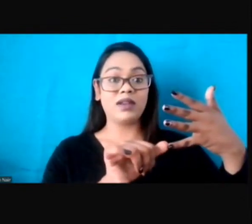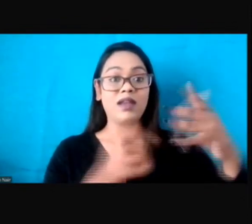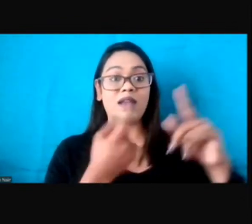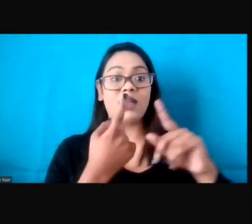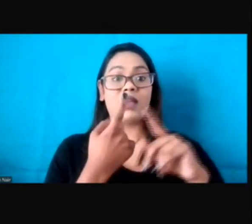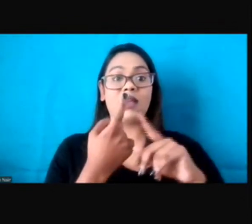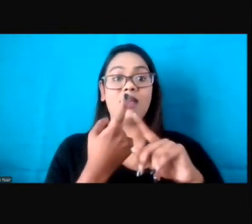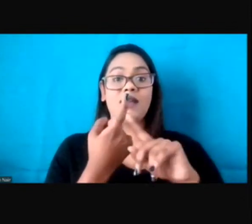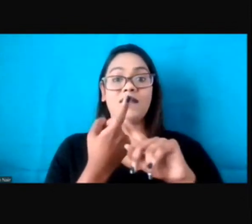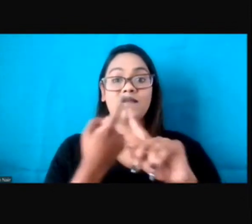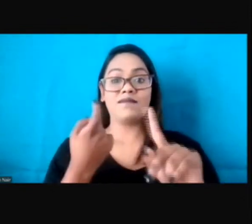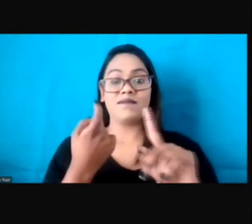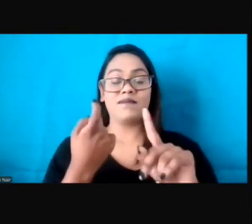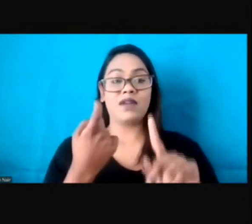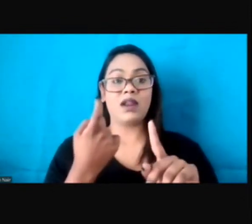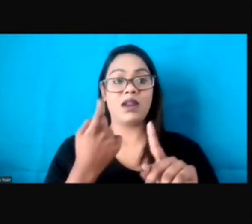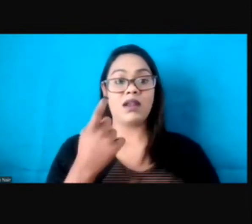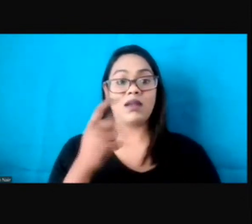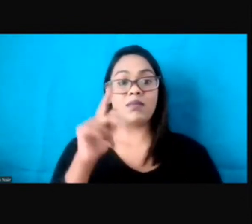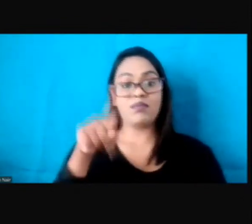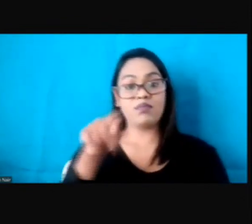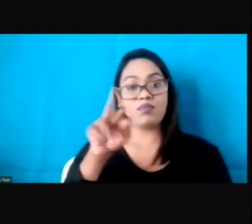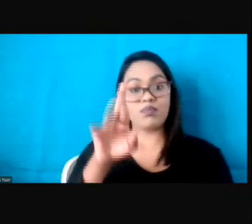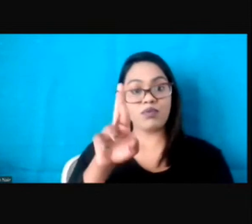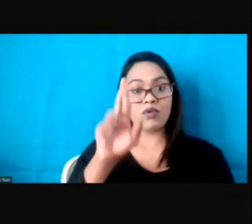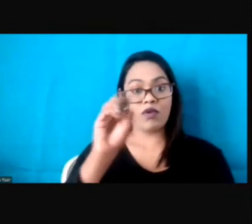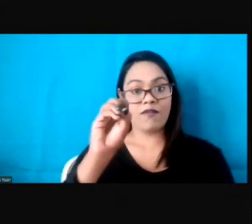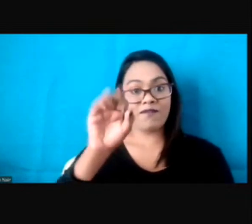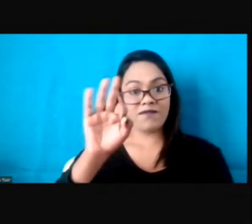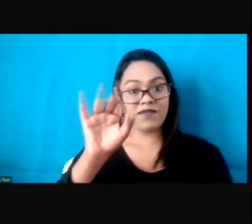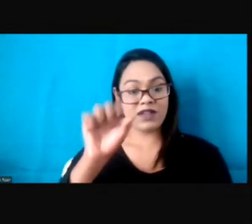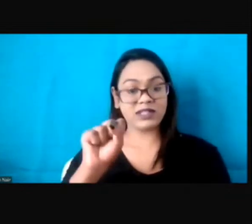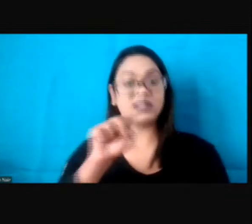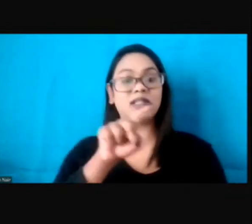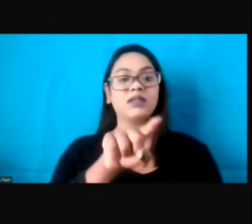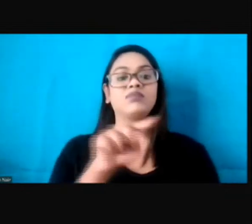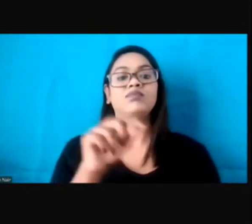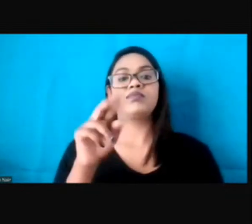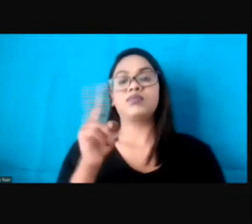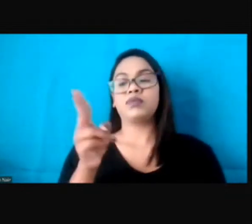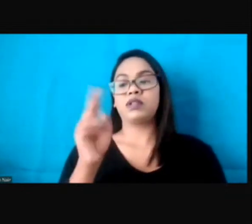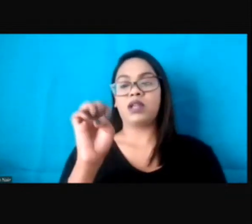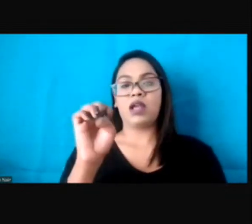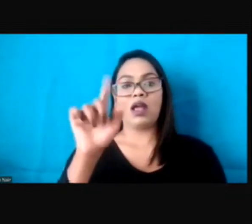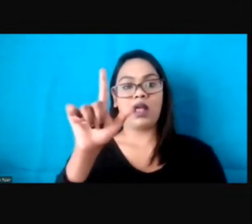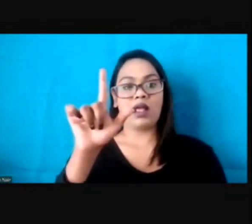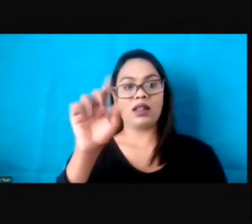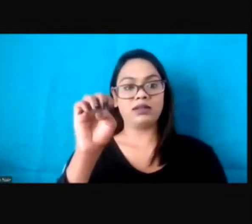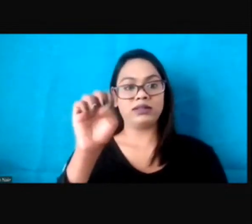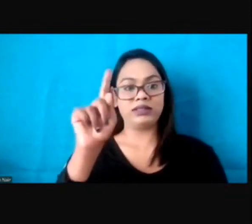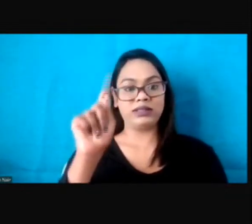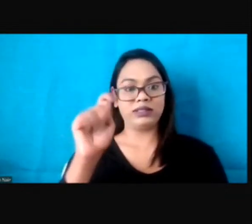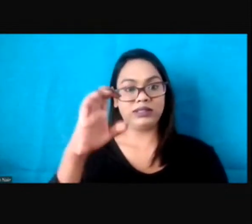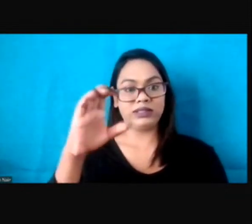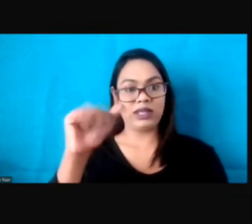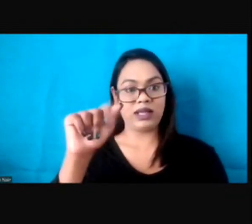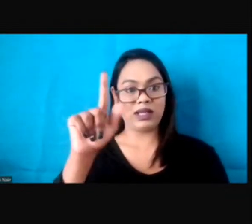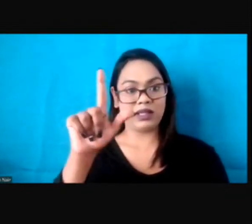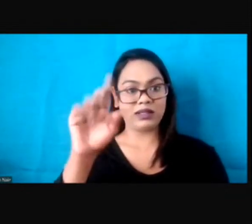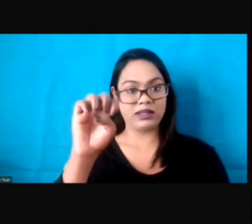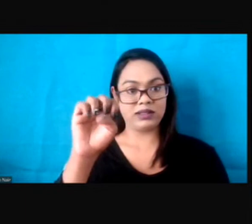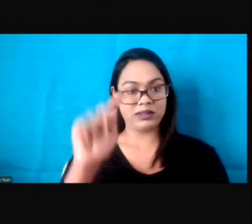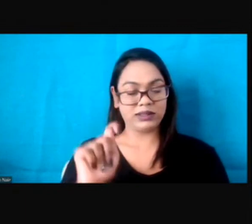Professor Tim Hardcastle, who's the head of trauma and burns from Inkosi Albert Lutuli Central